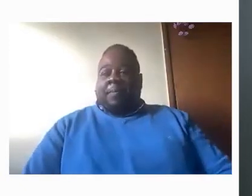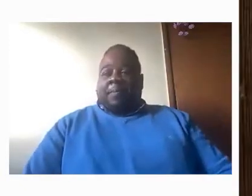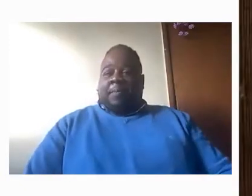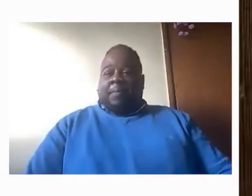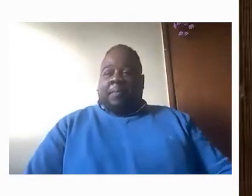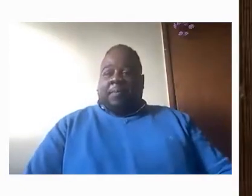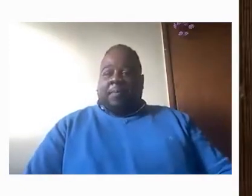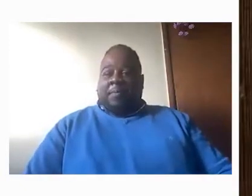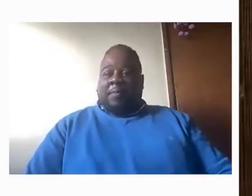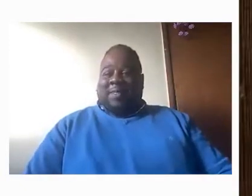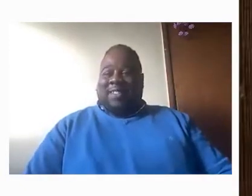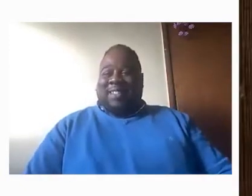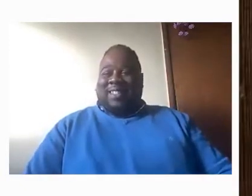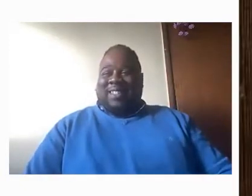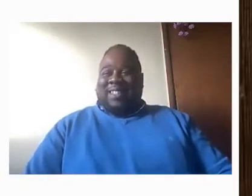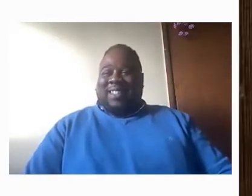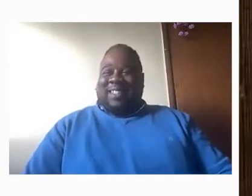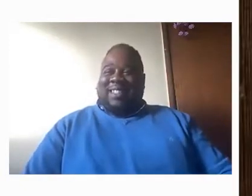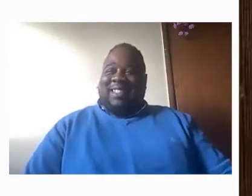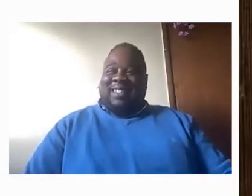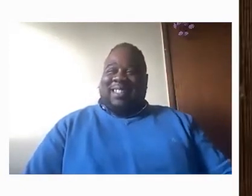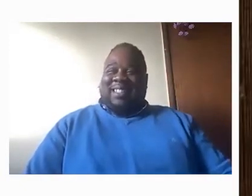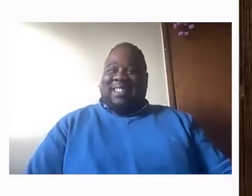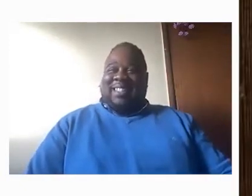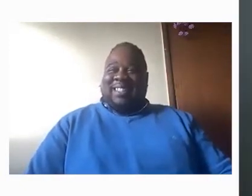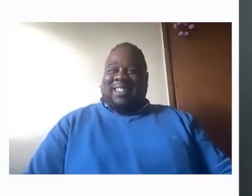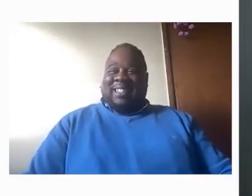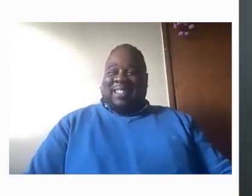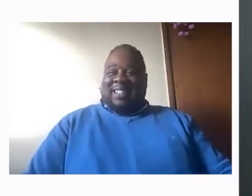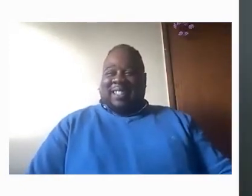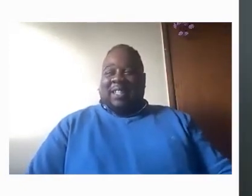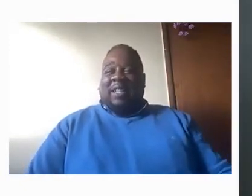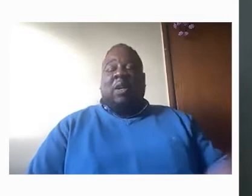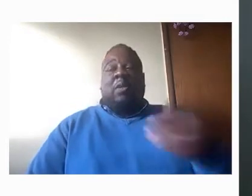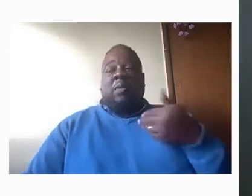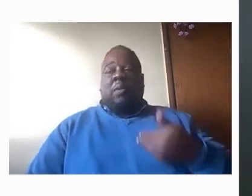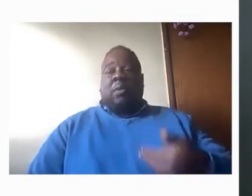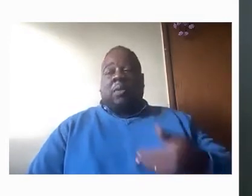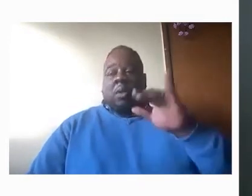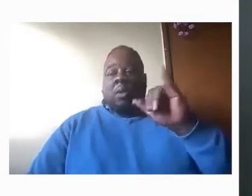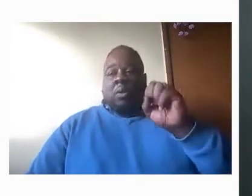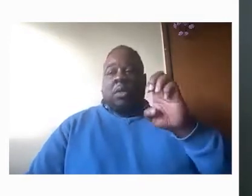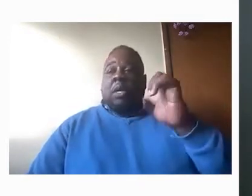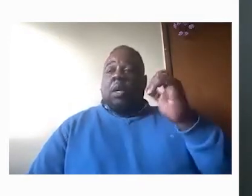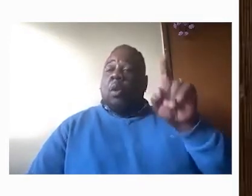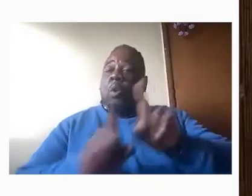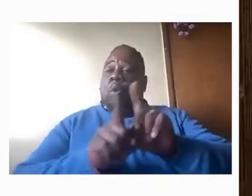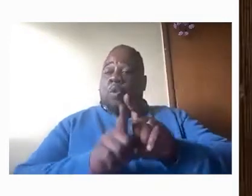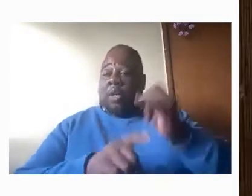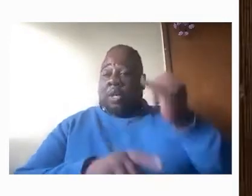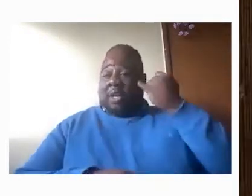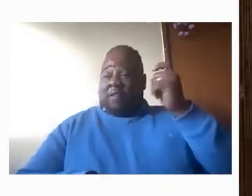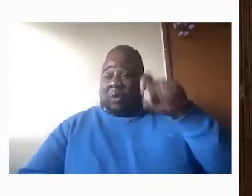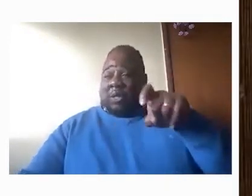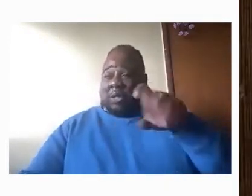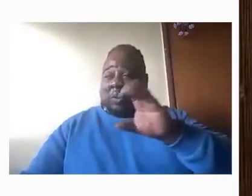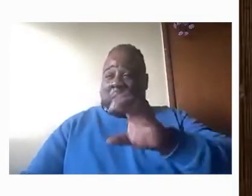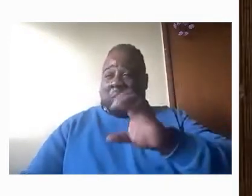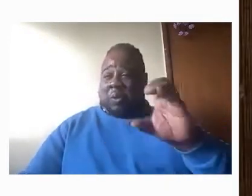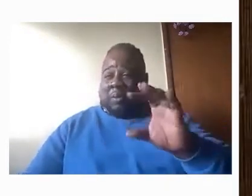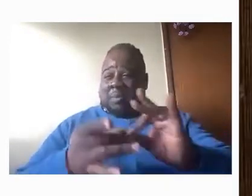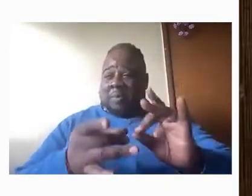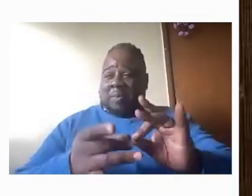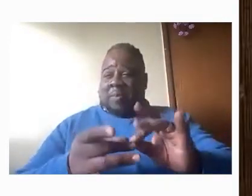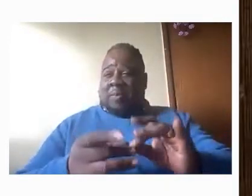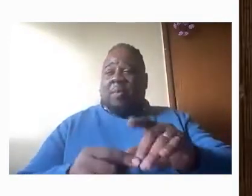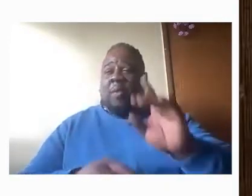Yep. Also, no, go ahead. Also, if you need closed captioning, we're using a service called Otter AI, and I'm gonna